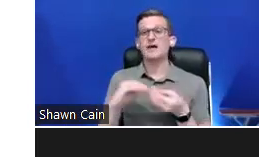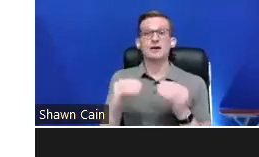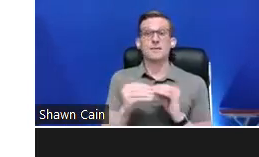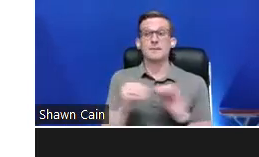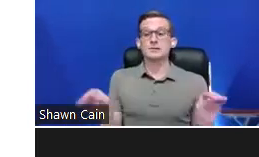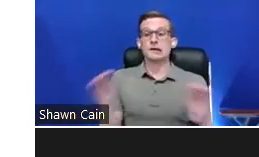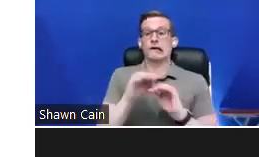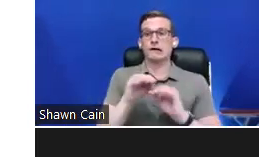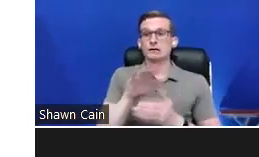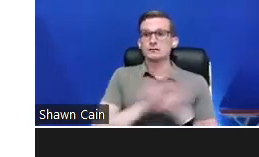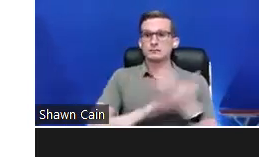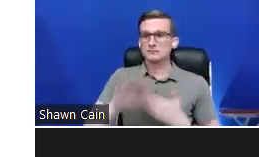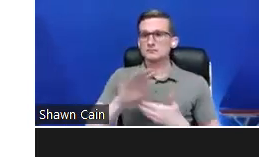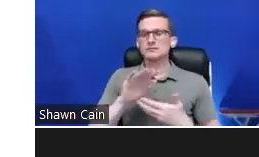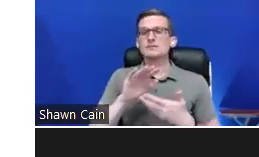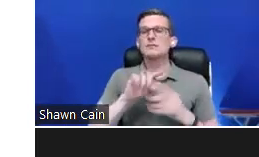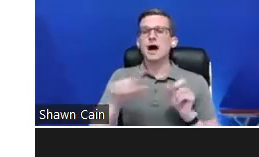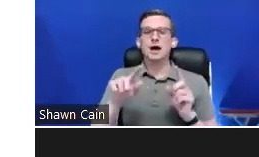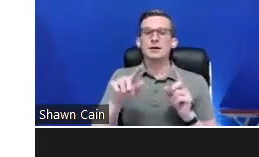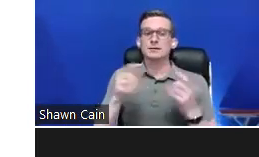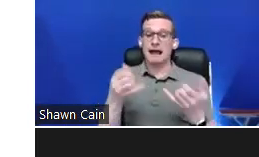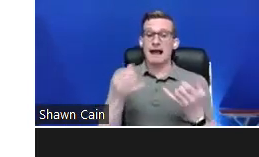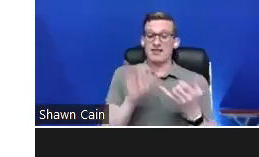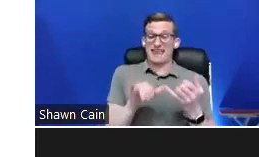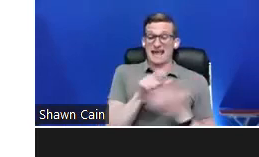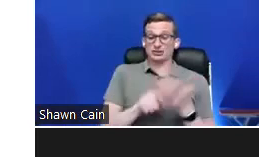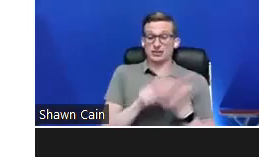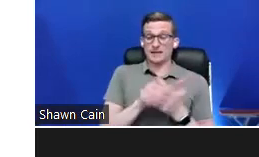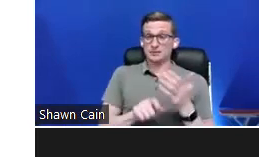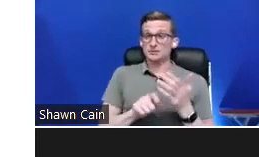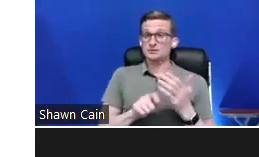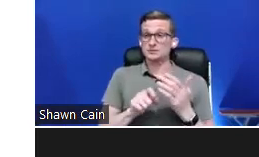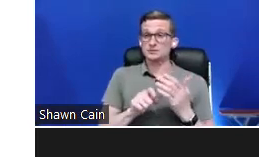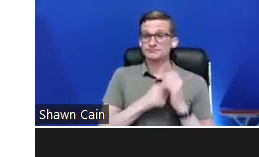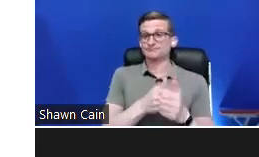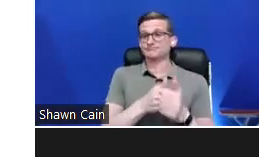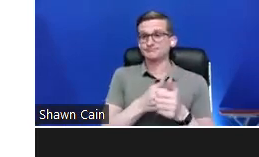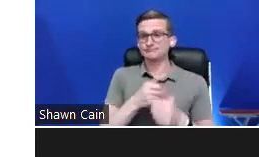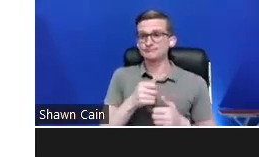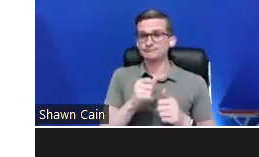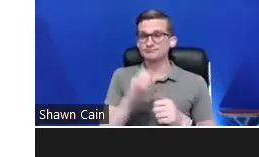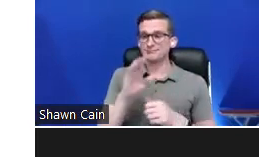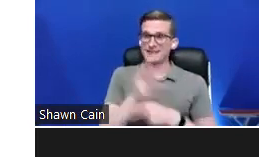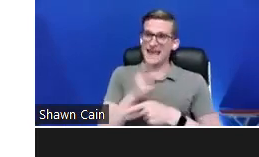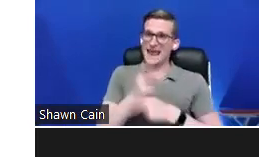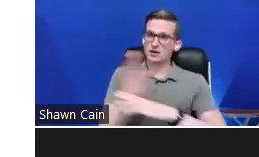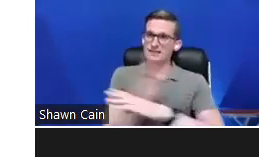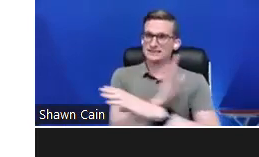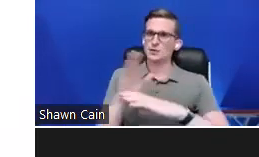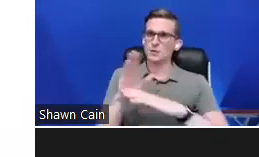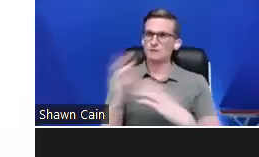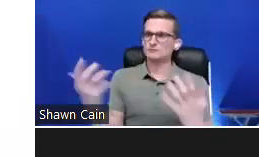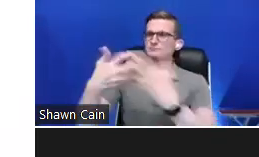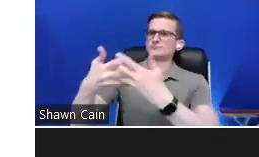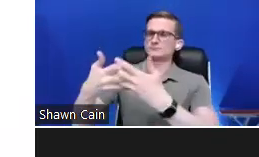have now is a chapter that builds in alignment with the continuum of care. So I'm going to start pretty heavily